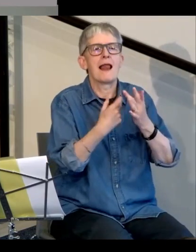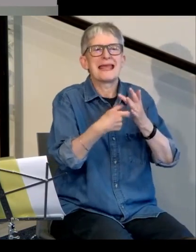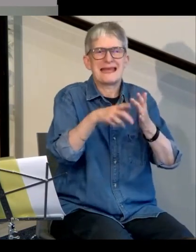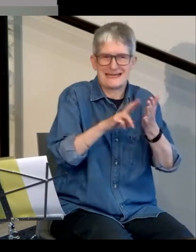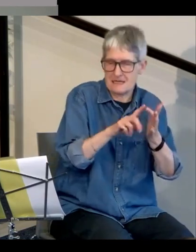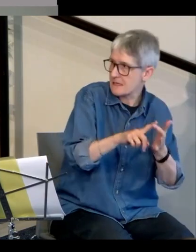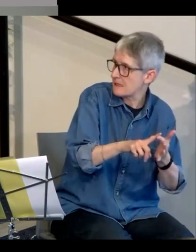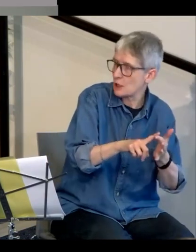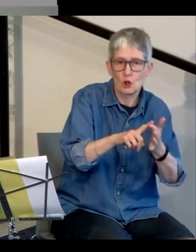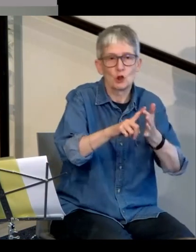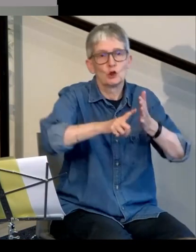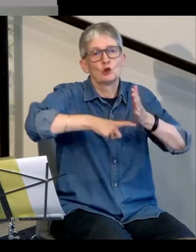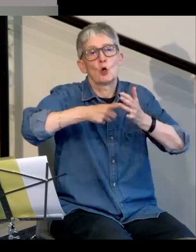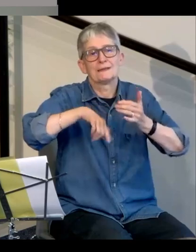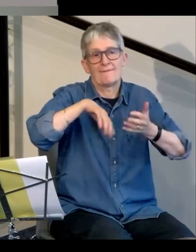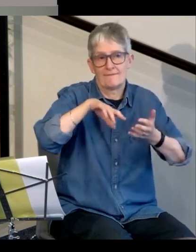Jason.